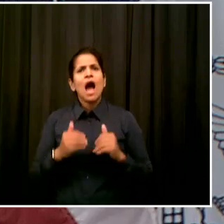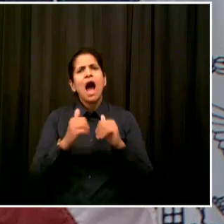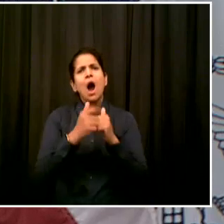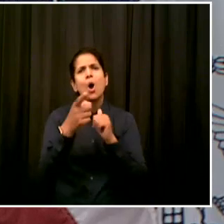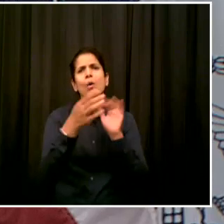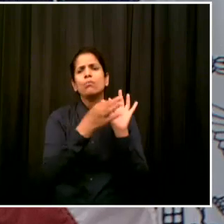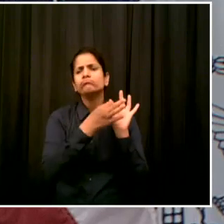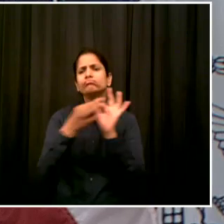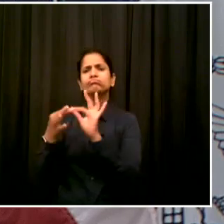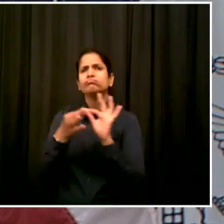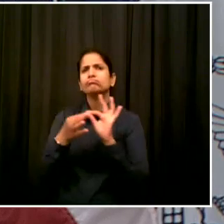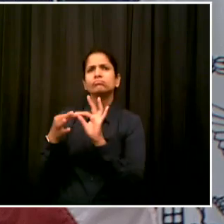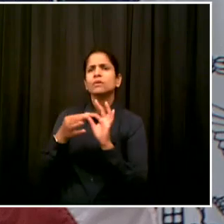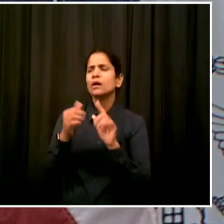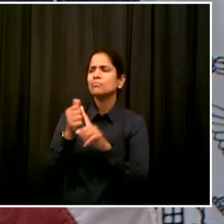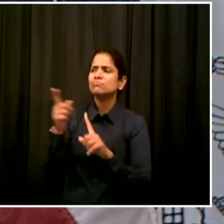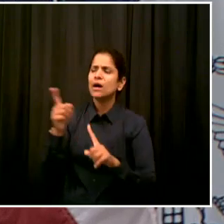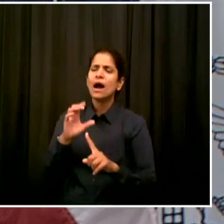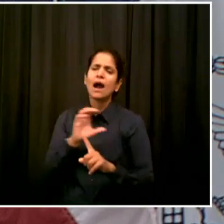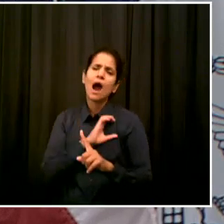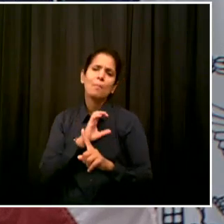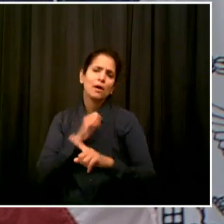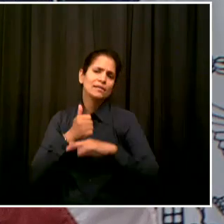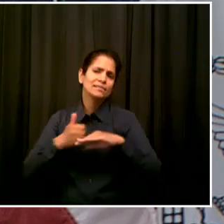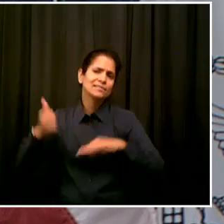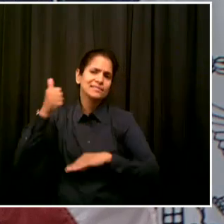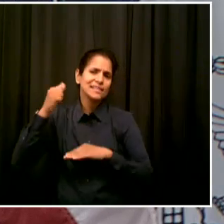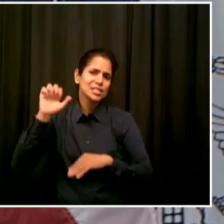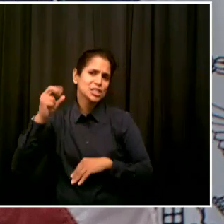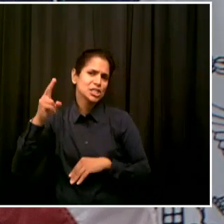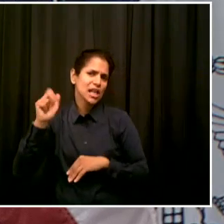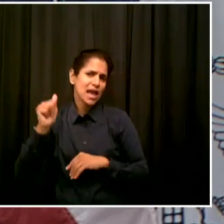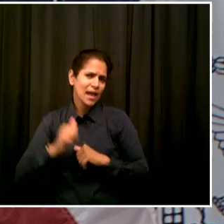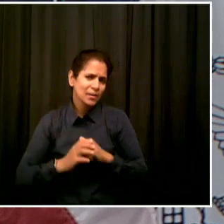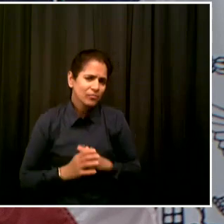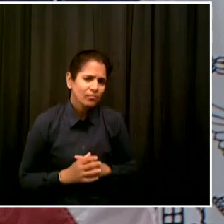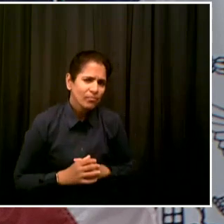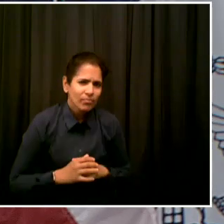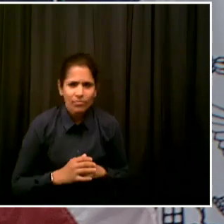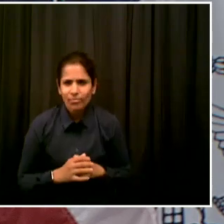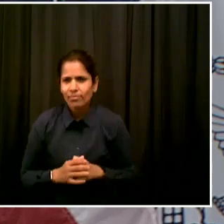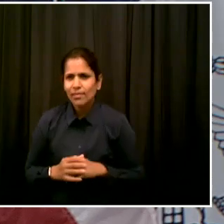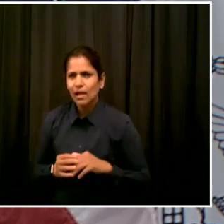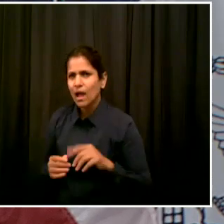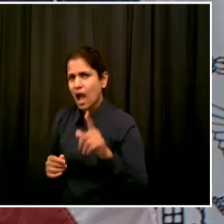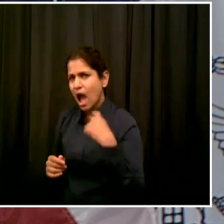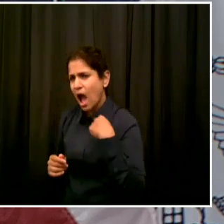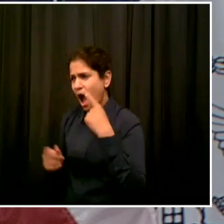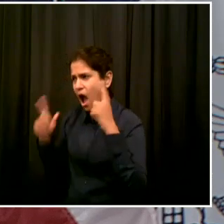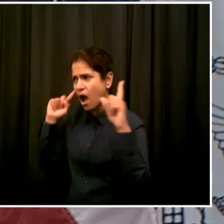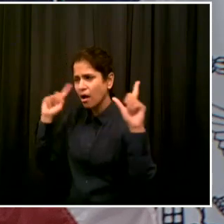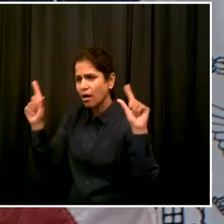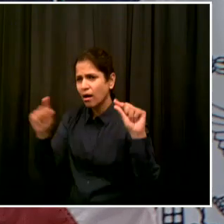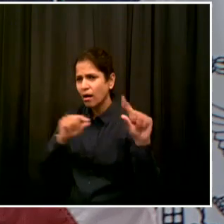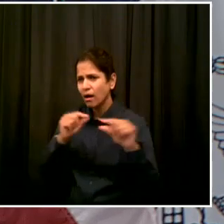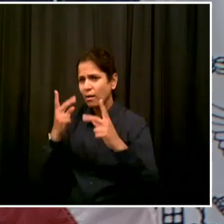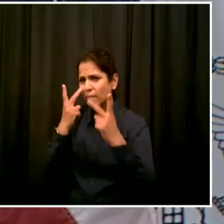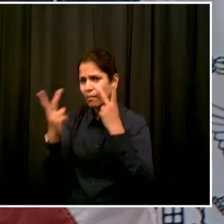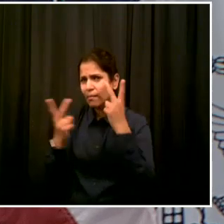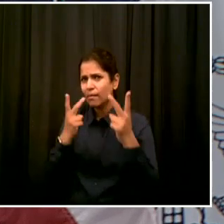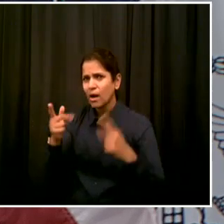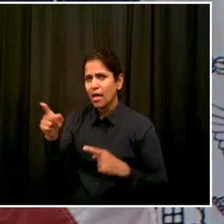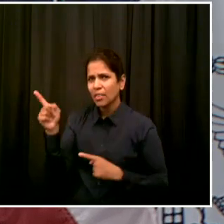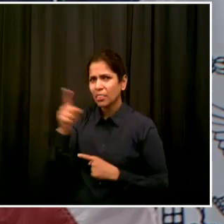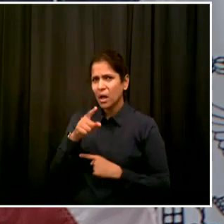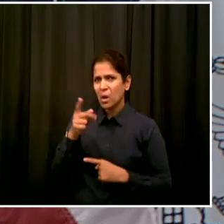the commissioner for his public criticism of the reforms he's been advocating, including like the chokehold ban.